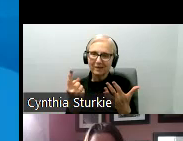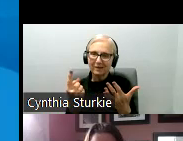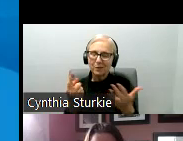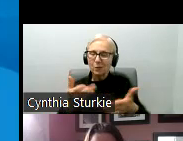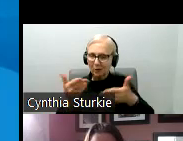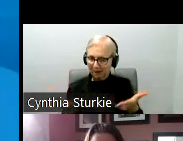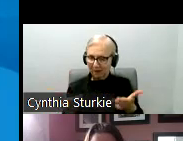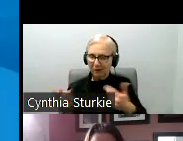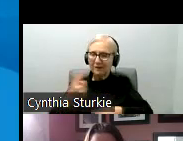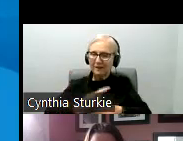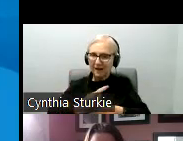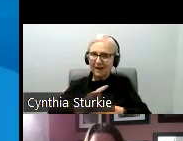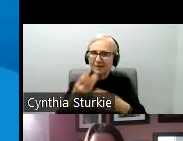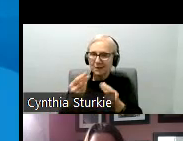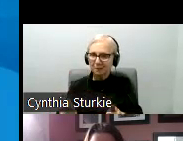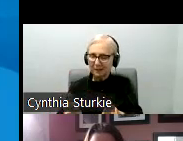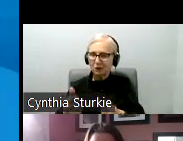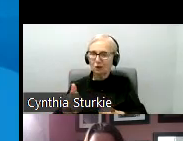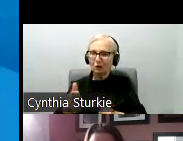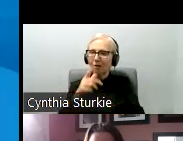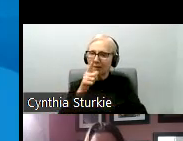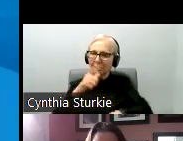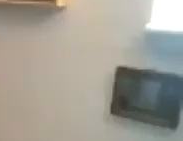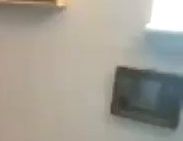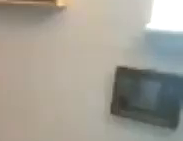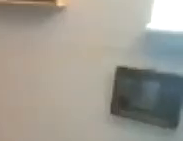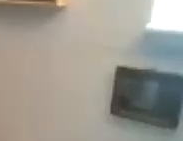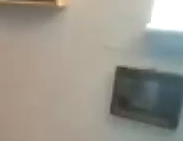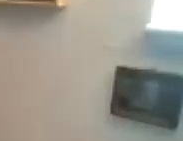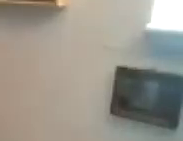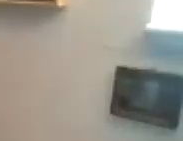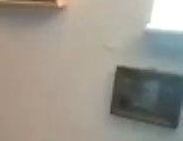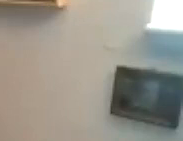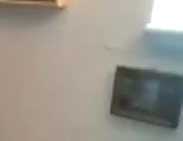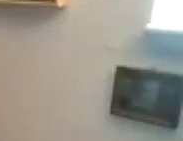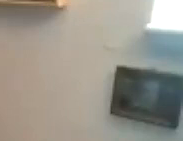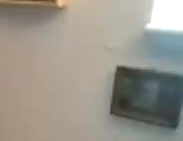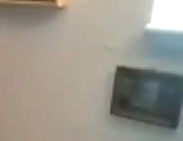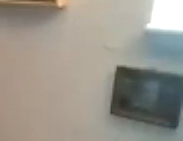here with us today, spend your lunch break with us, and we look forward to seeing you in additional meetings. And